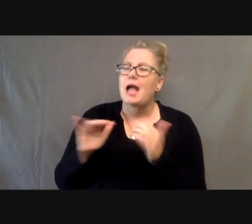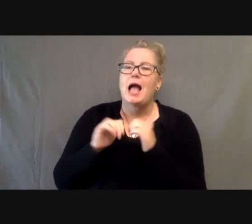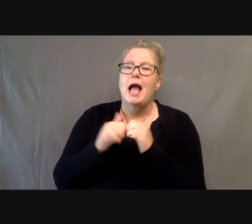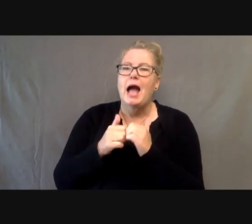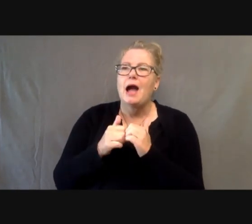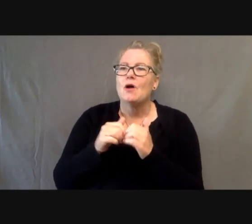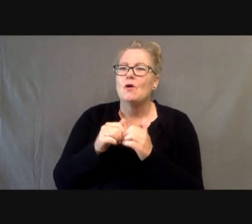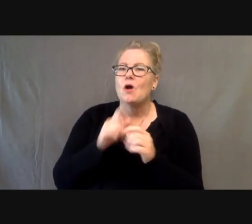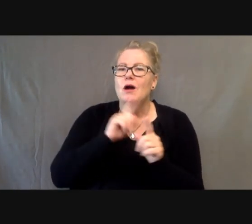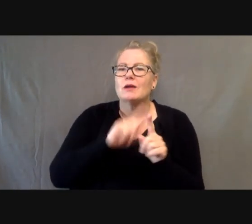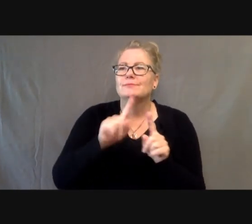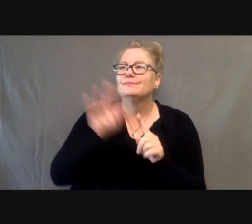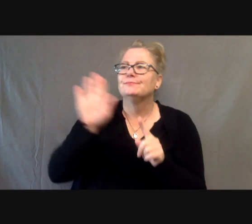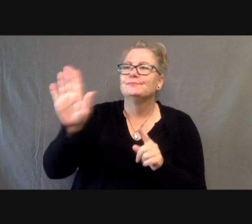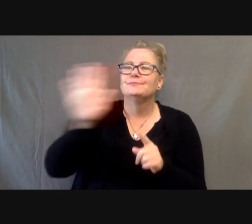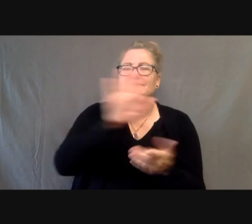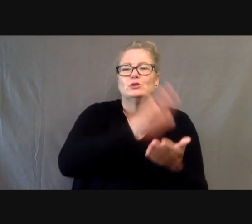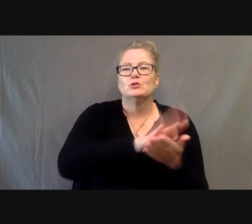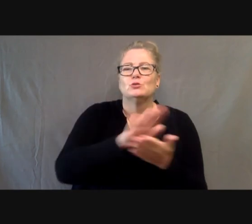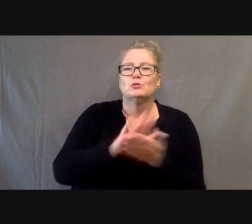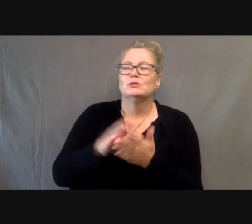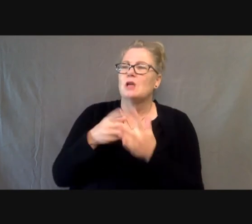conversation?